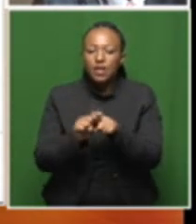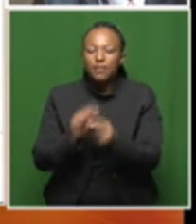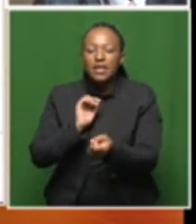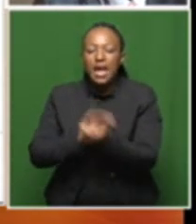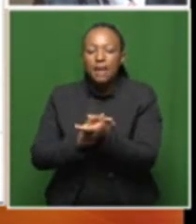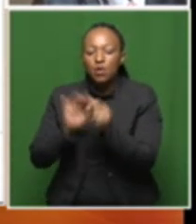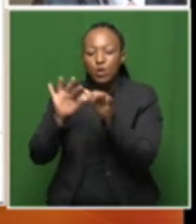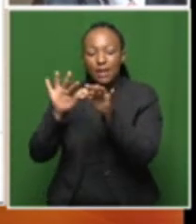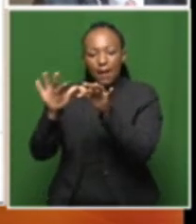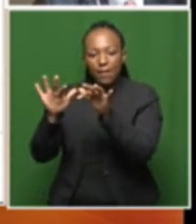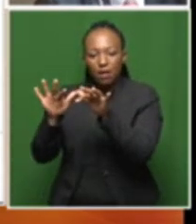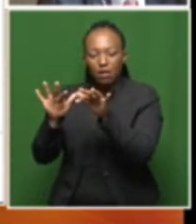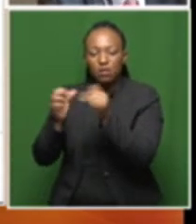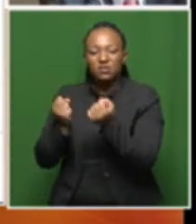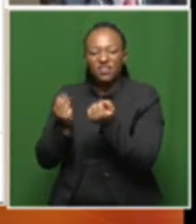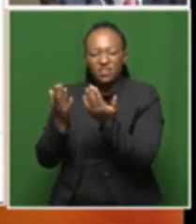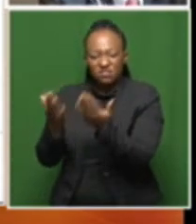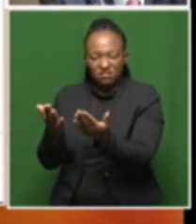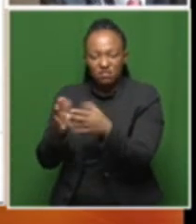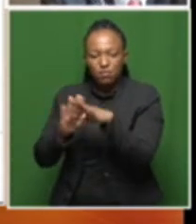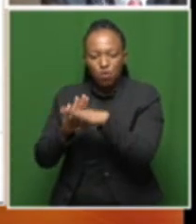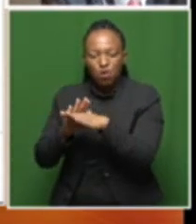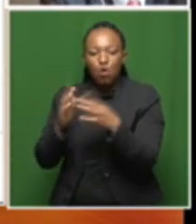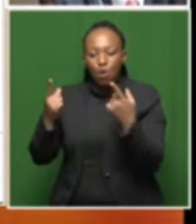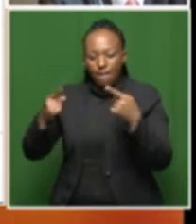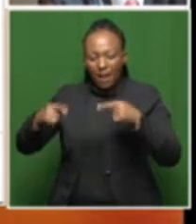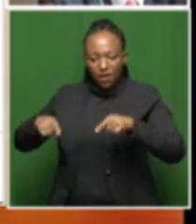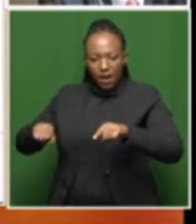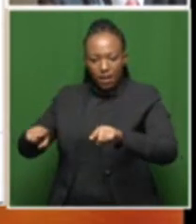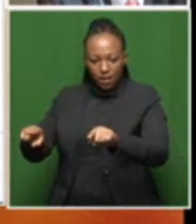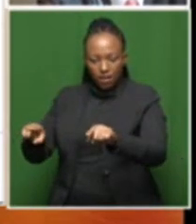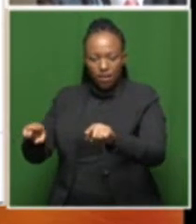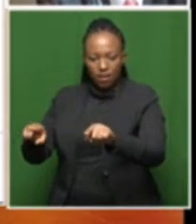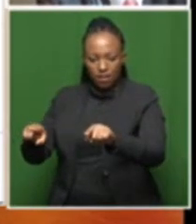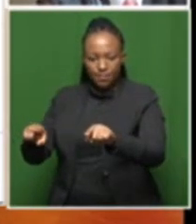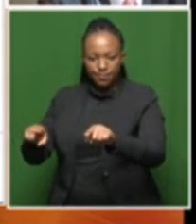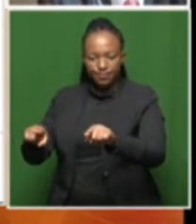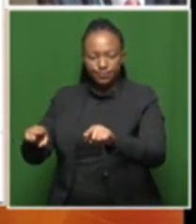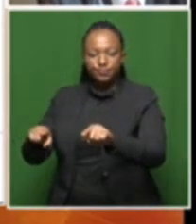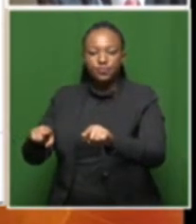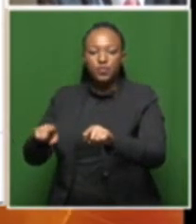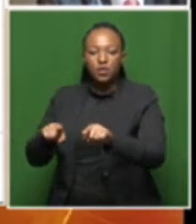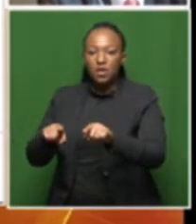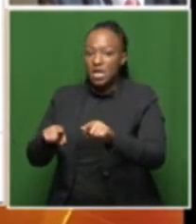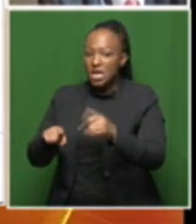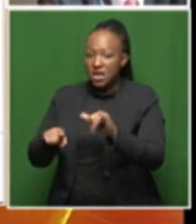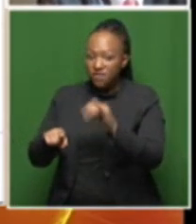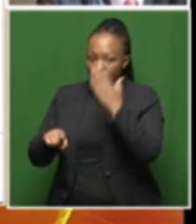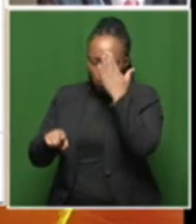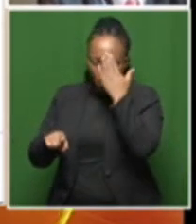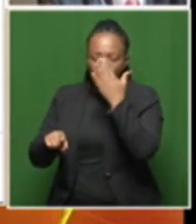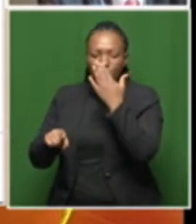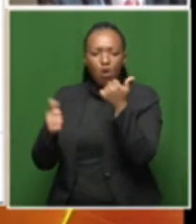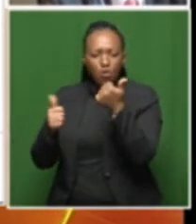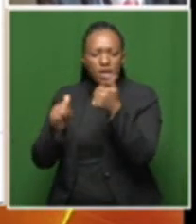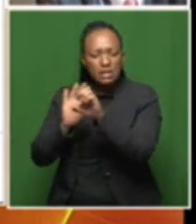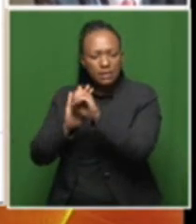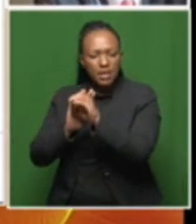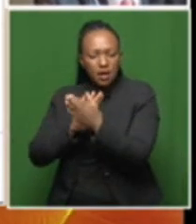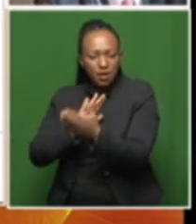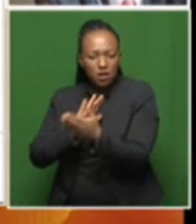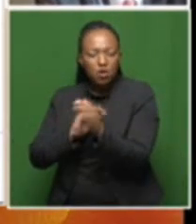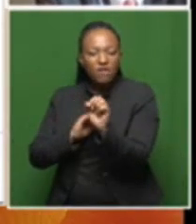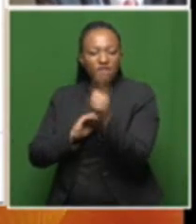public service programs, where a number of parallel efforts are going on that you should be aware of in the media already. The first was